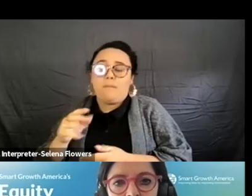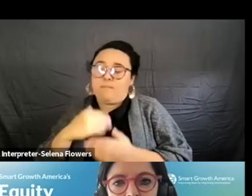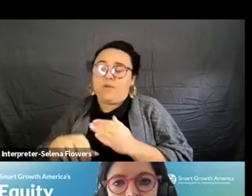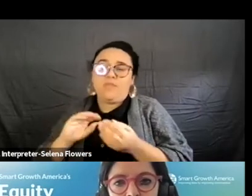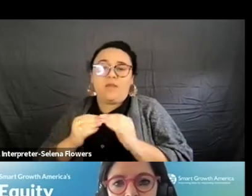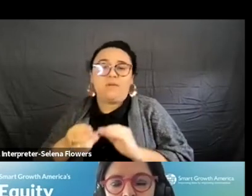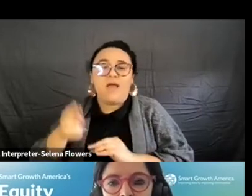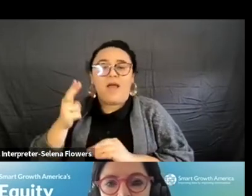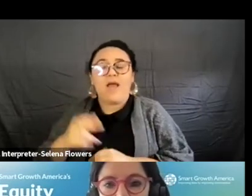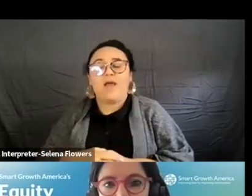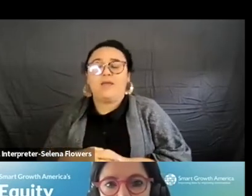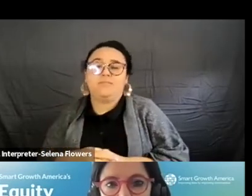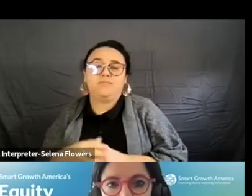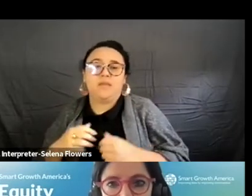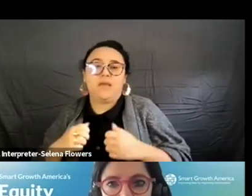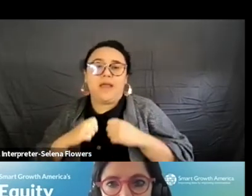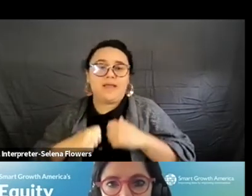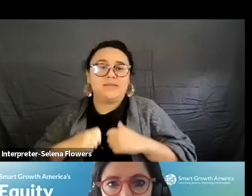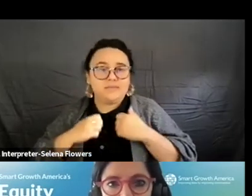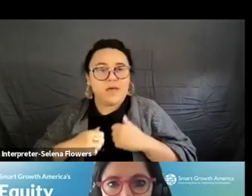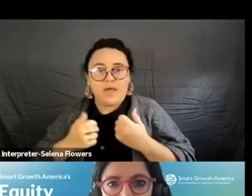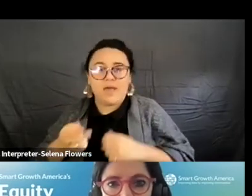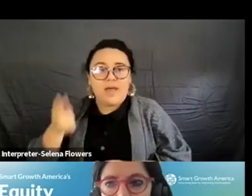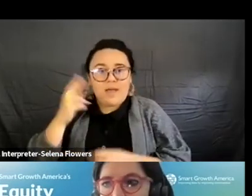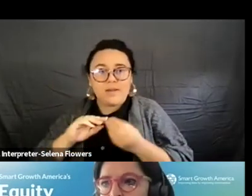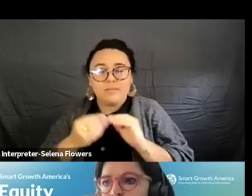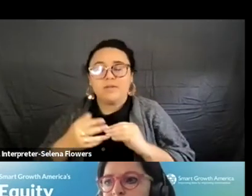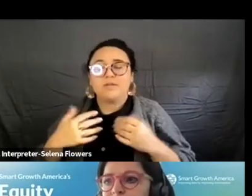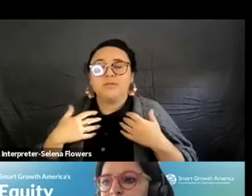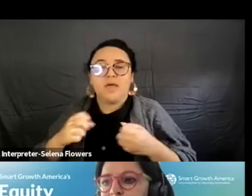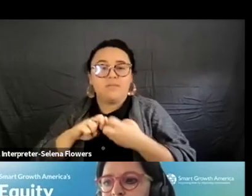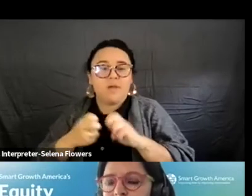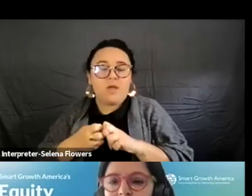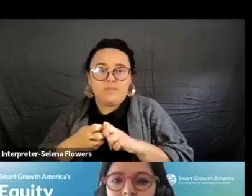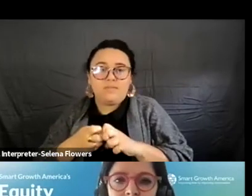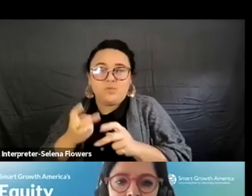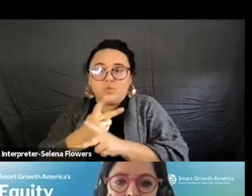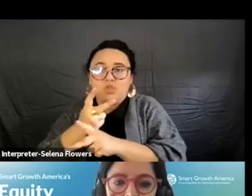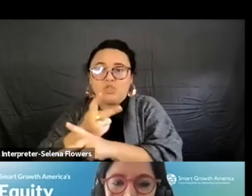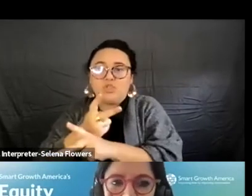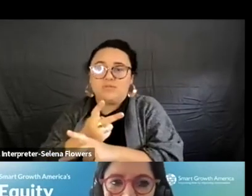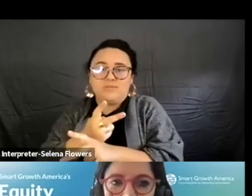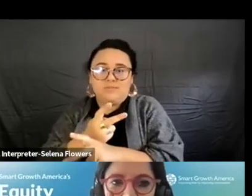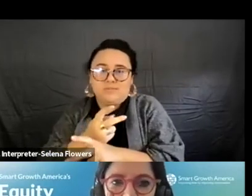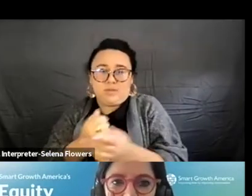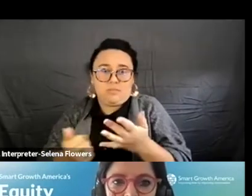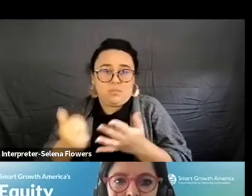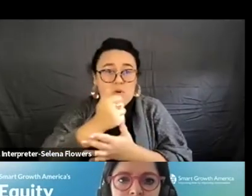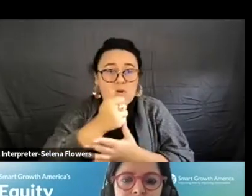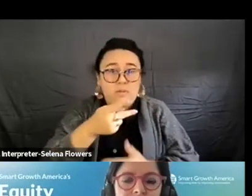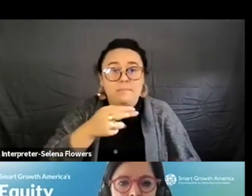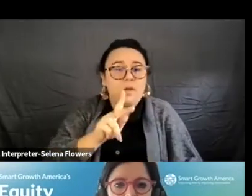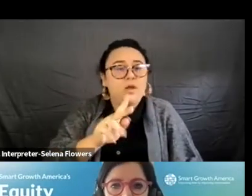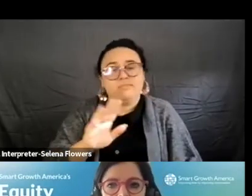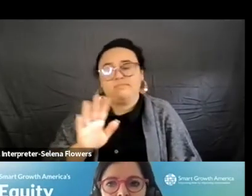rates are much higher, and our overall health conditions are impaired, that's not the priority for folks. So I had to